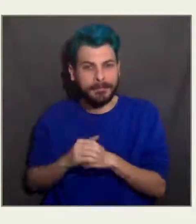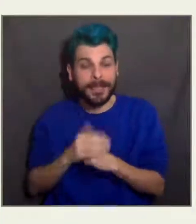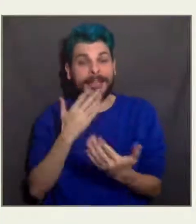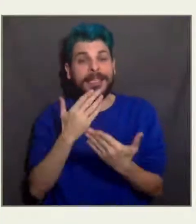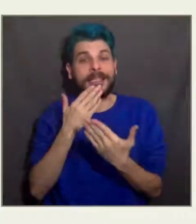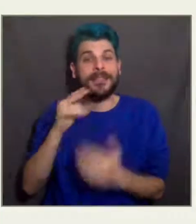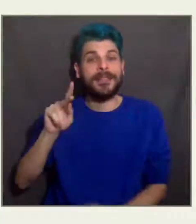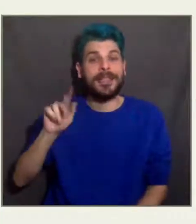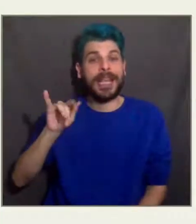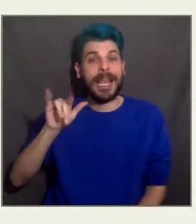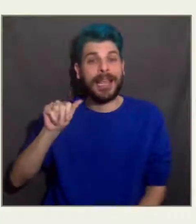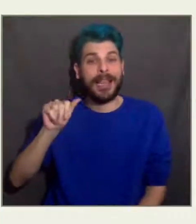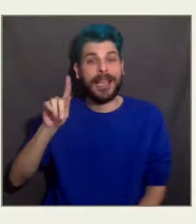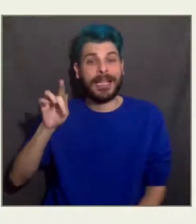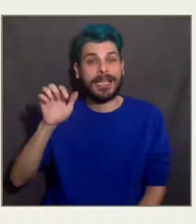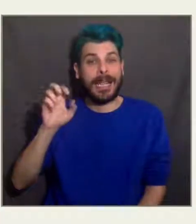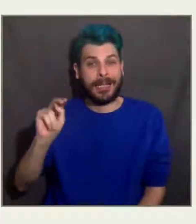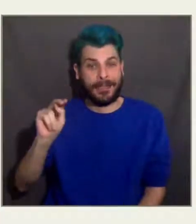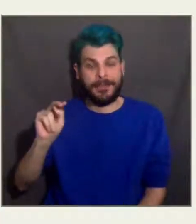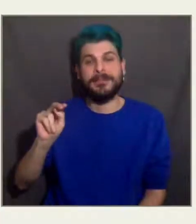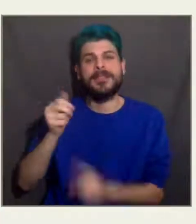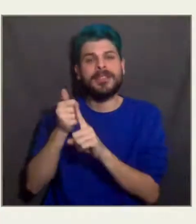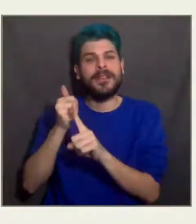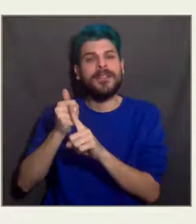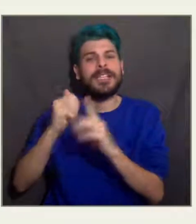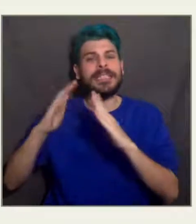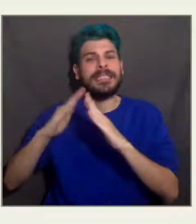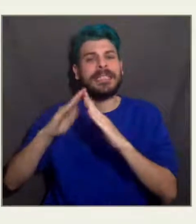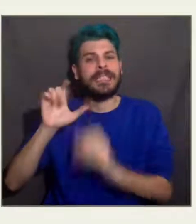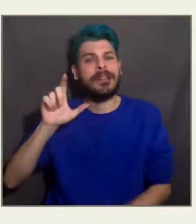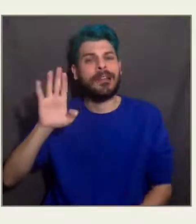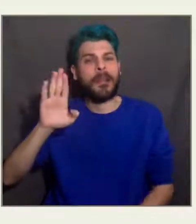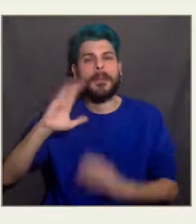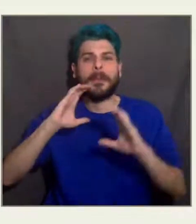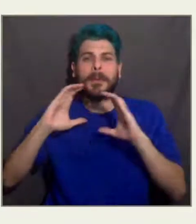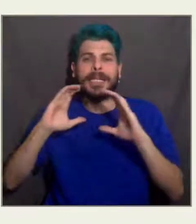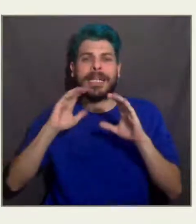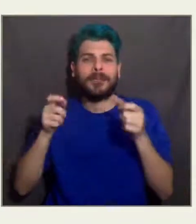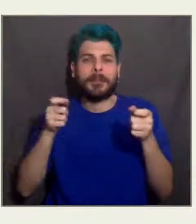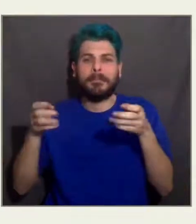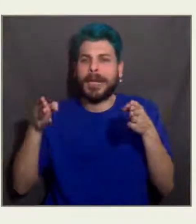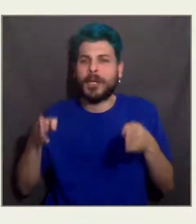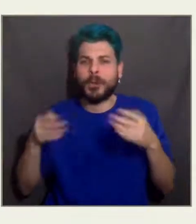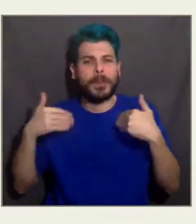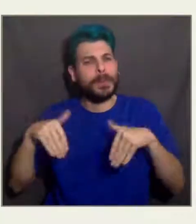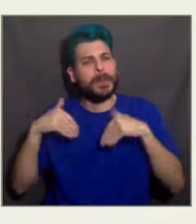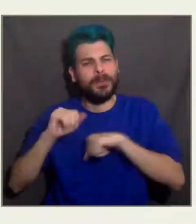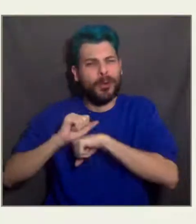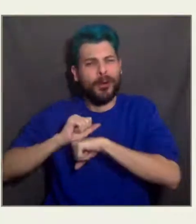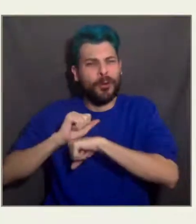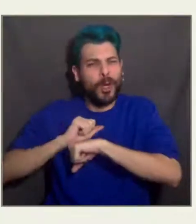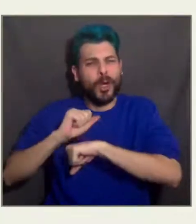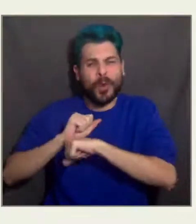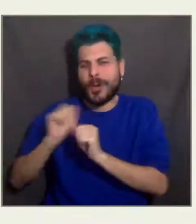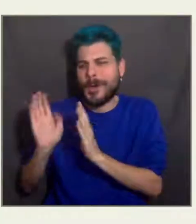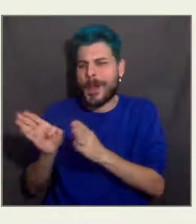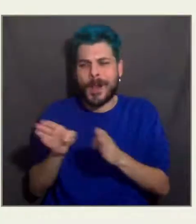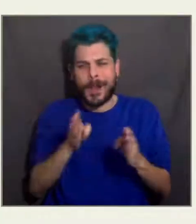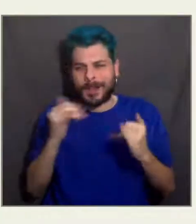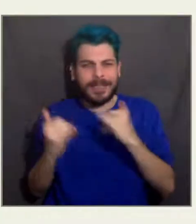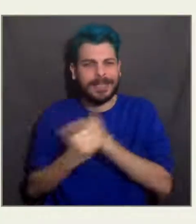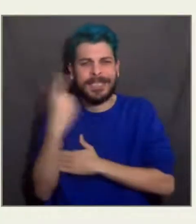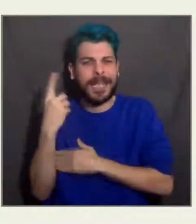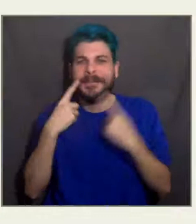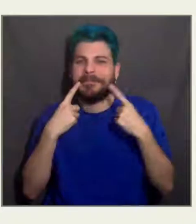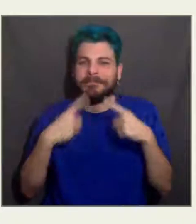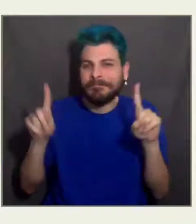Kennett, City Club Communications Manager, for all of her work putting together today's program. Finally, I want